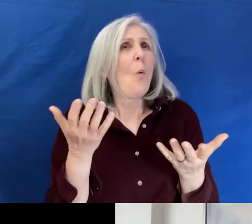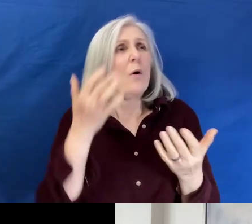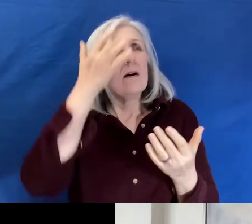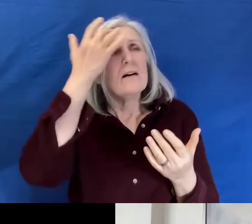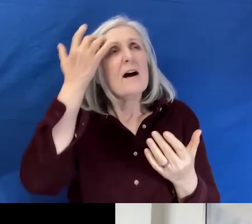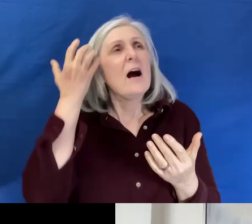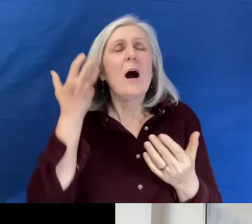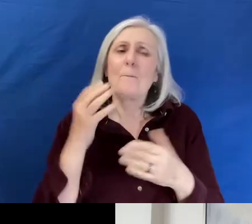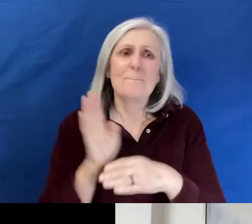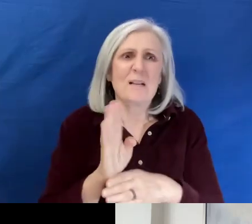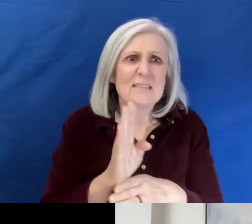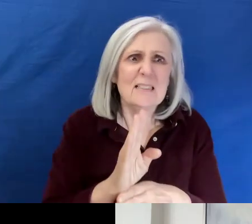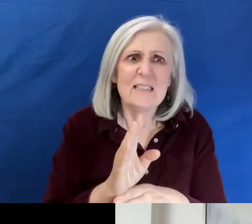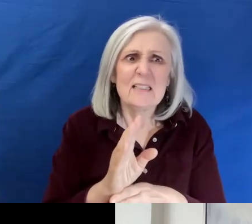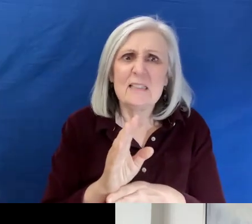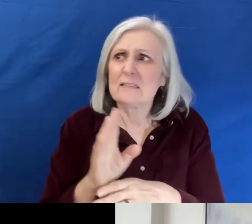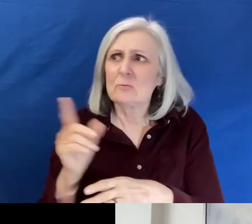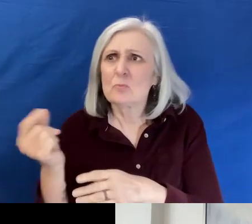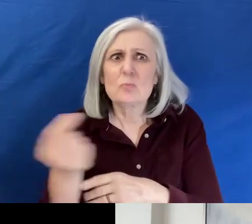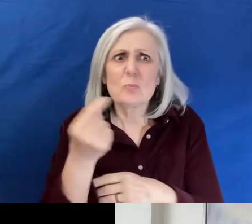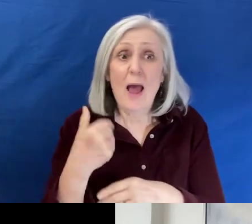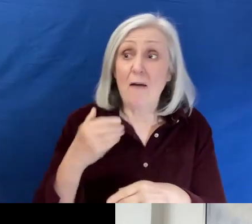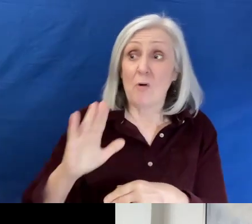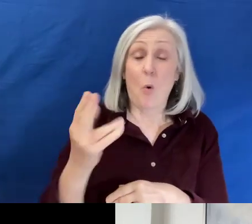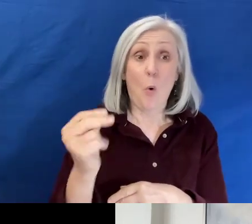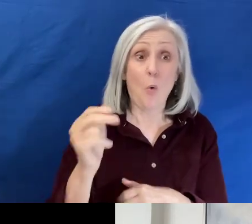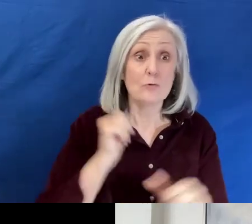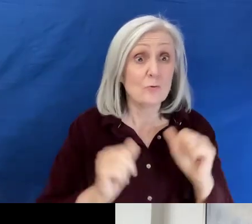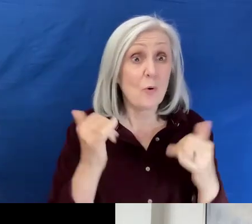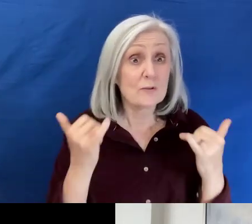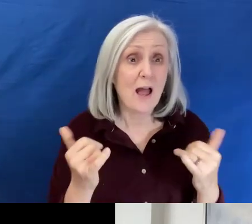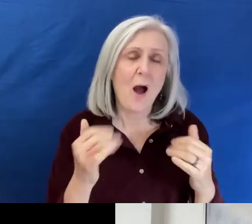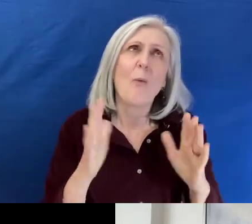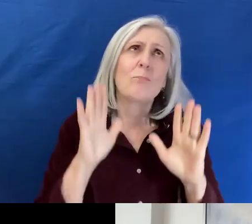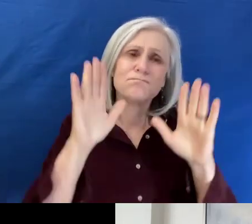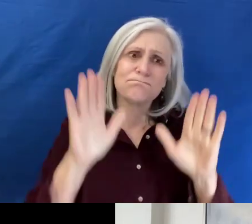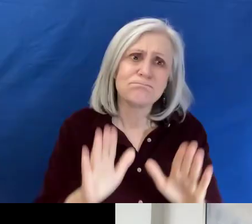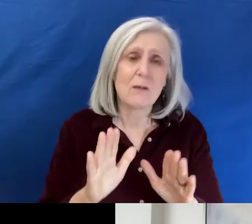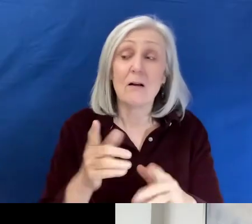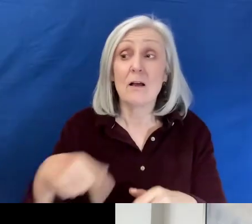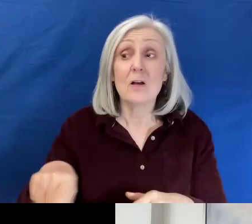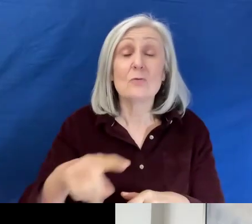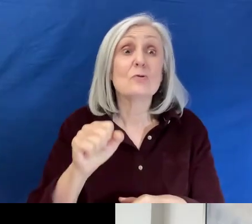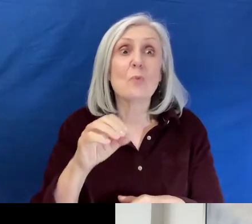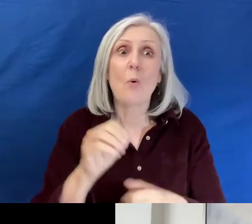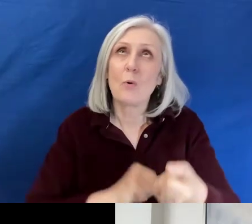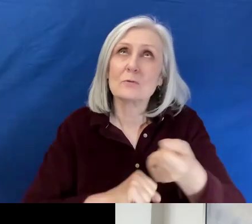they're so such busy actors and they have their own shows now, and it's like it's so amazing and they have been so